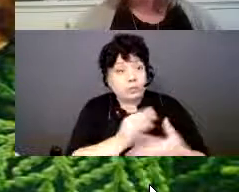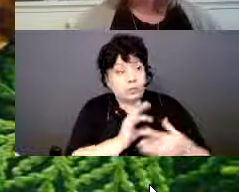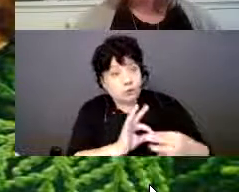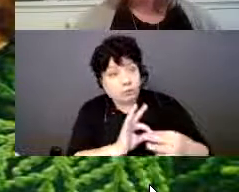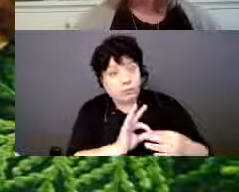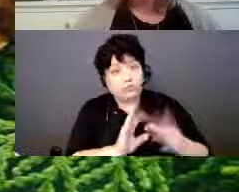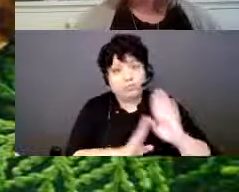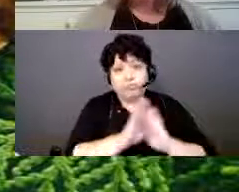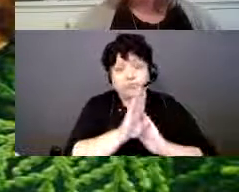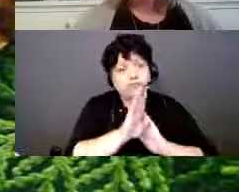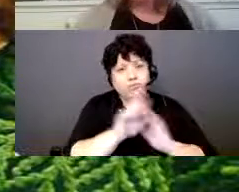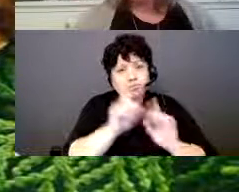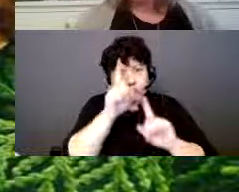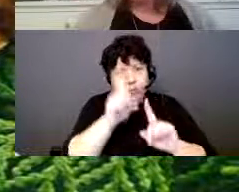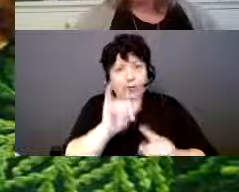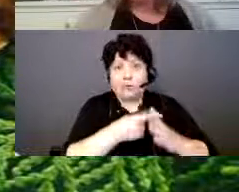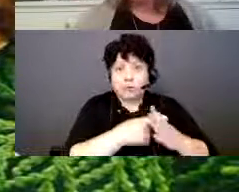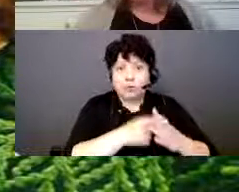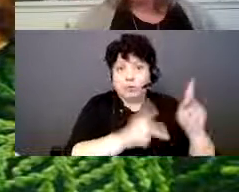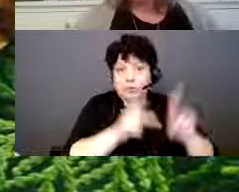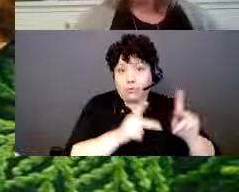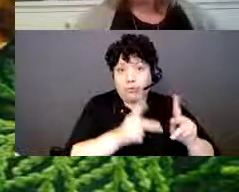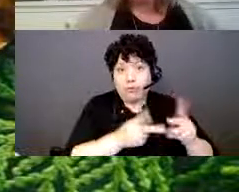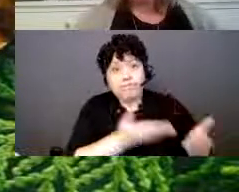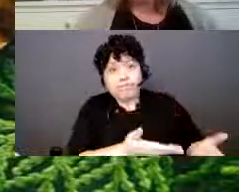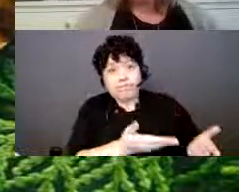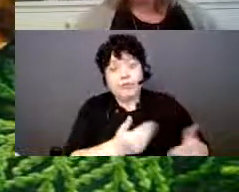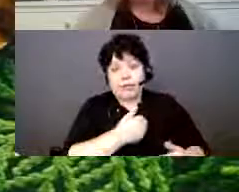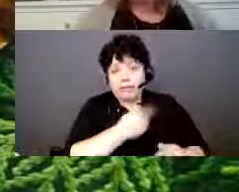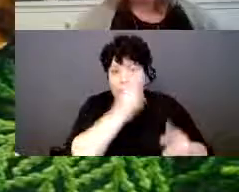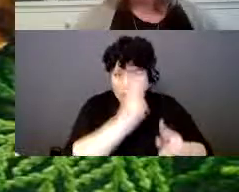original peoples of this land, one that is based in honor and deep respect.